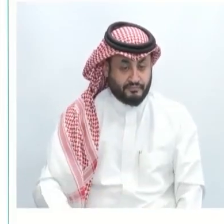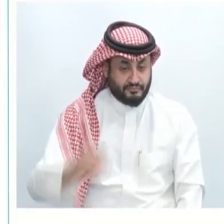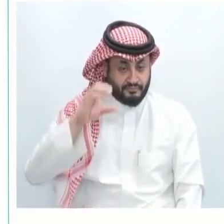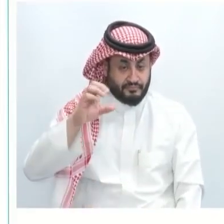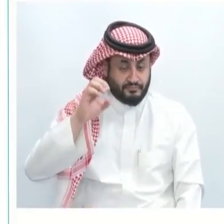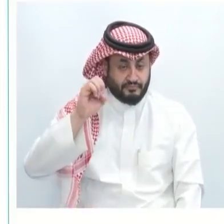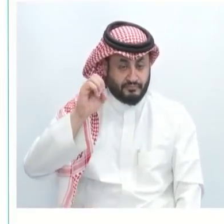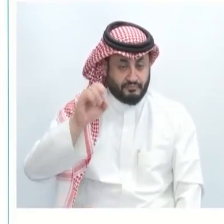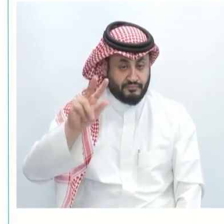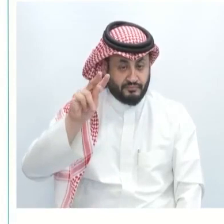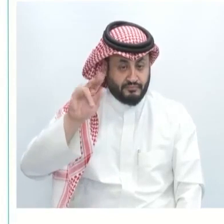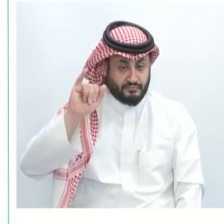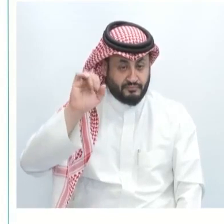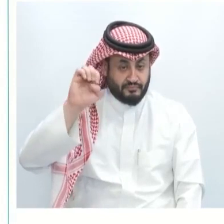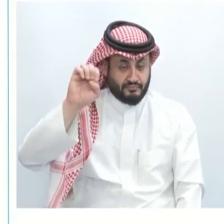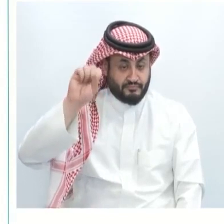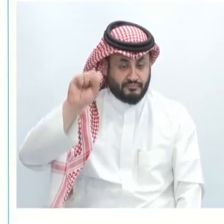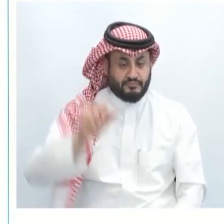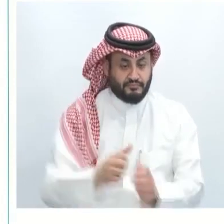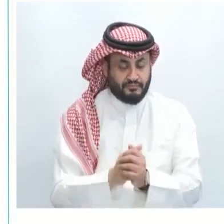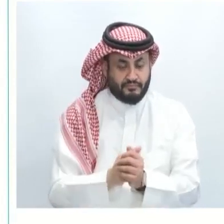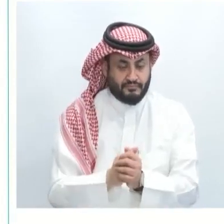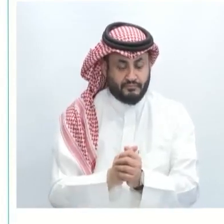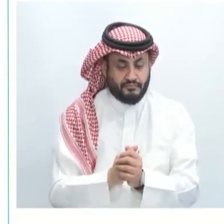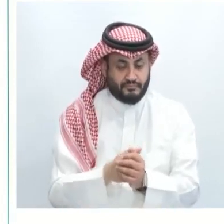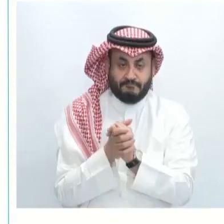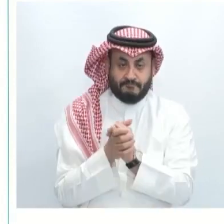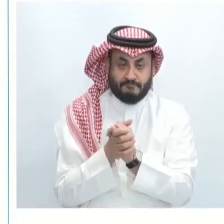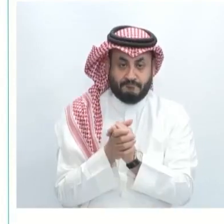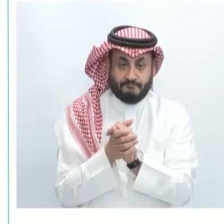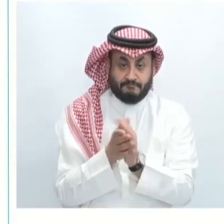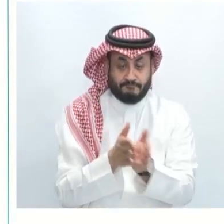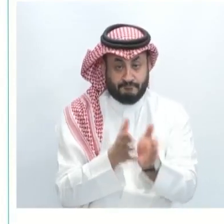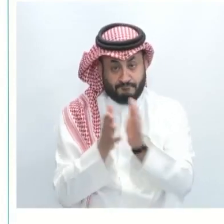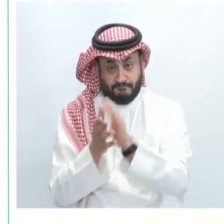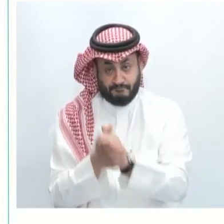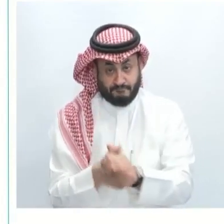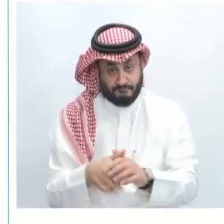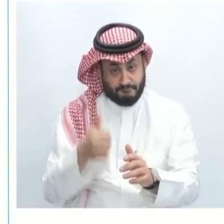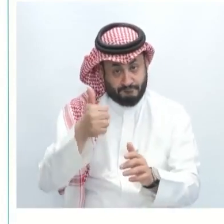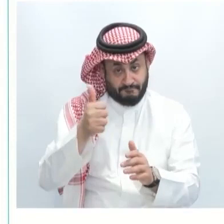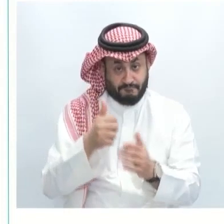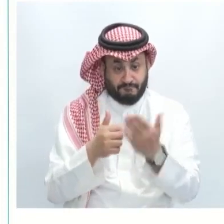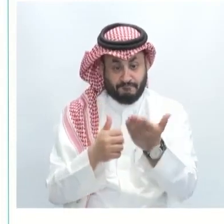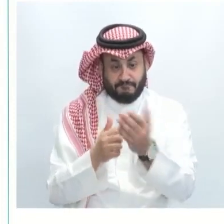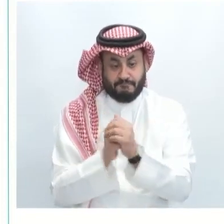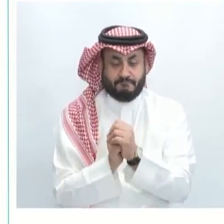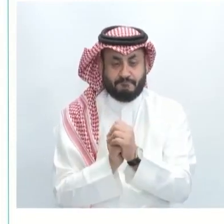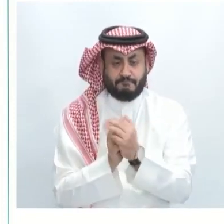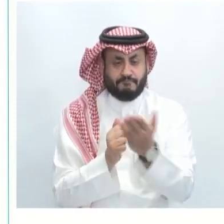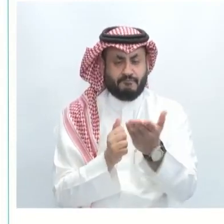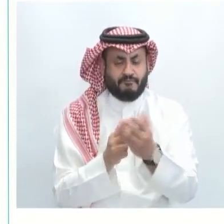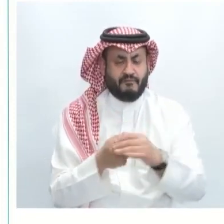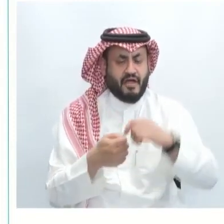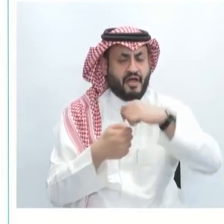nine cookies. Nine cookies. And now let's move on to number